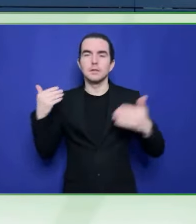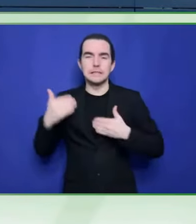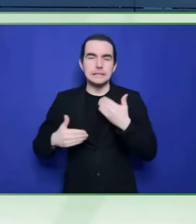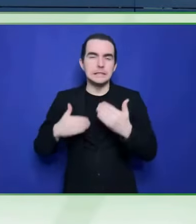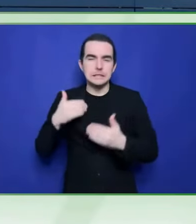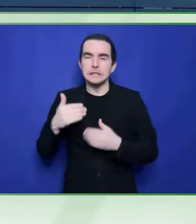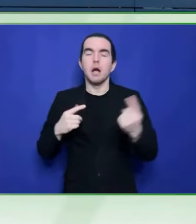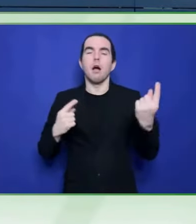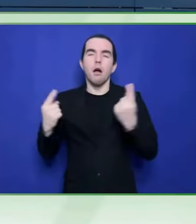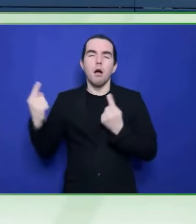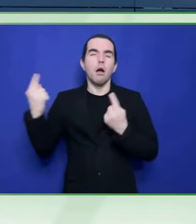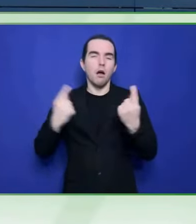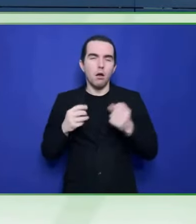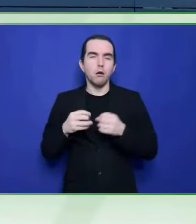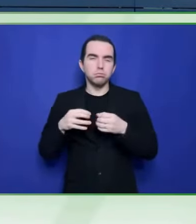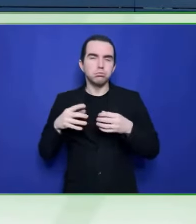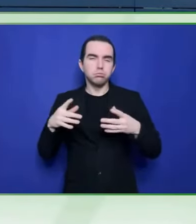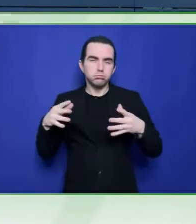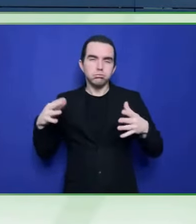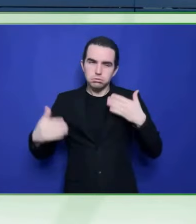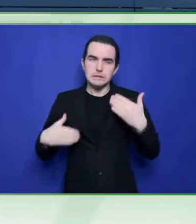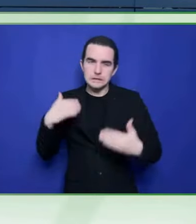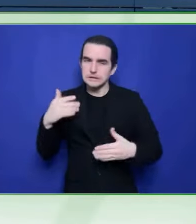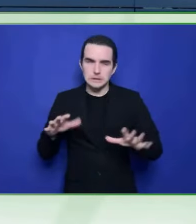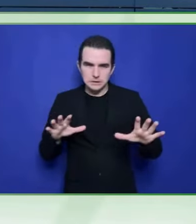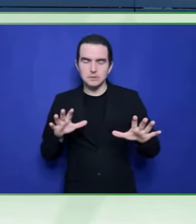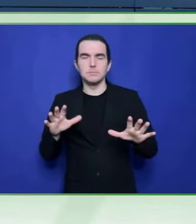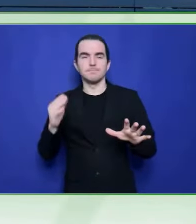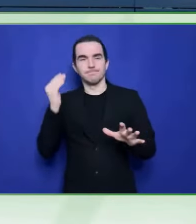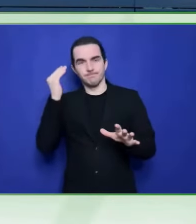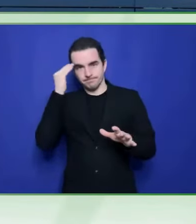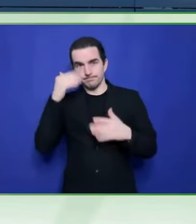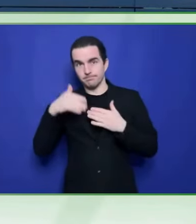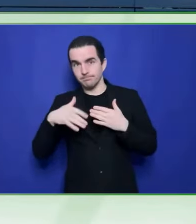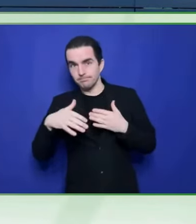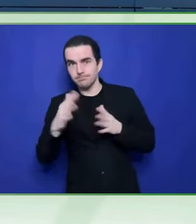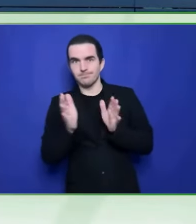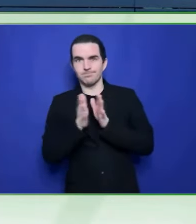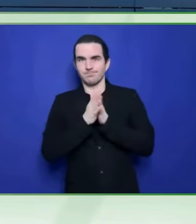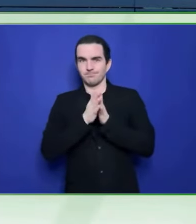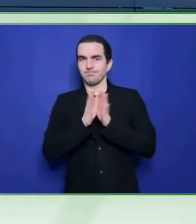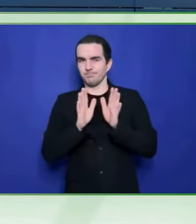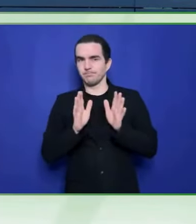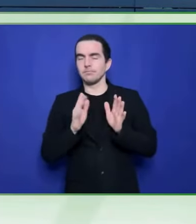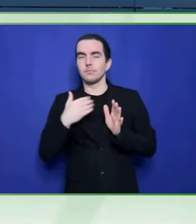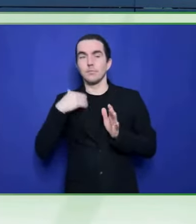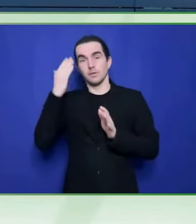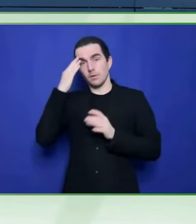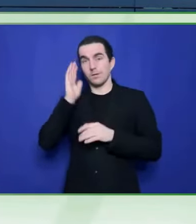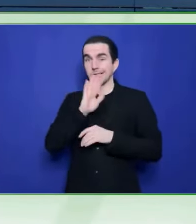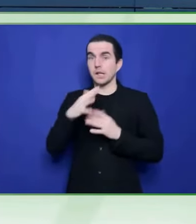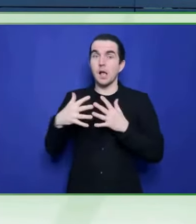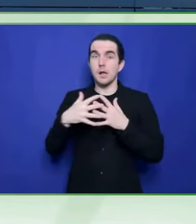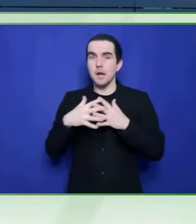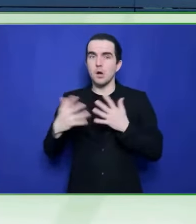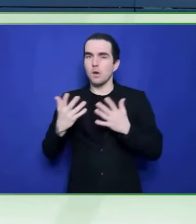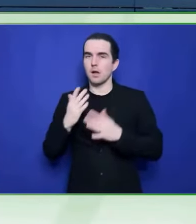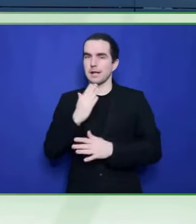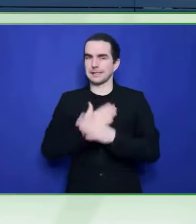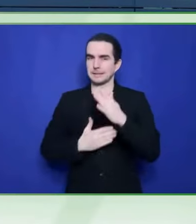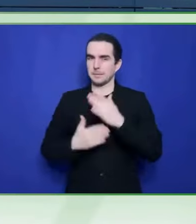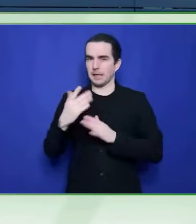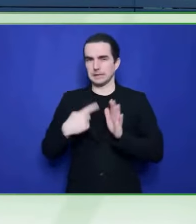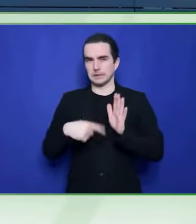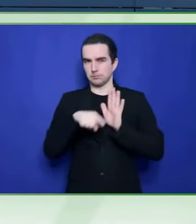the changes that were needed. And the European Accessibility Act, which came into force in June 2019, is now with